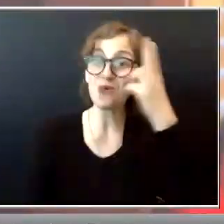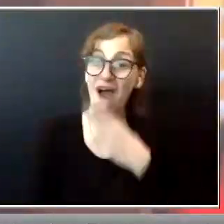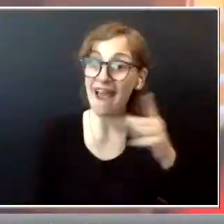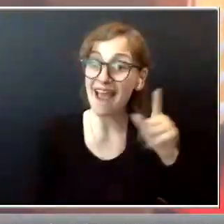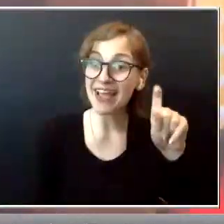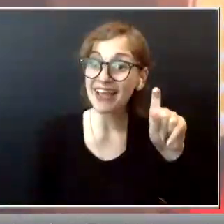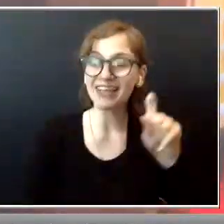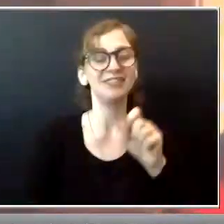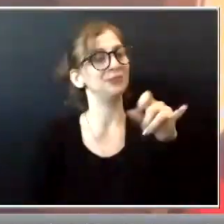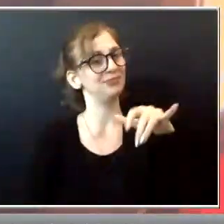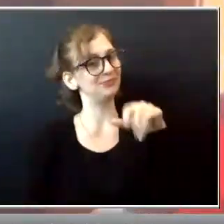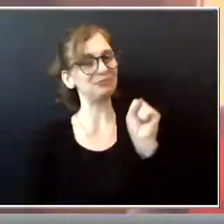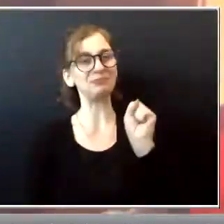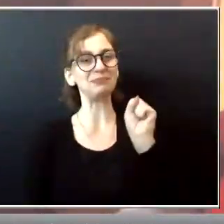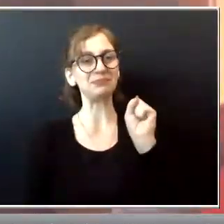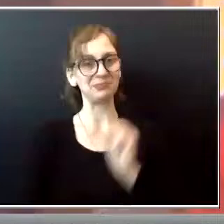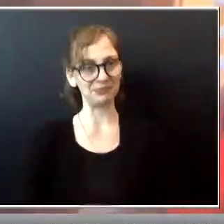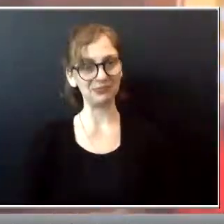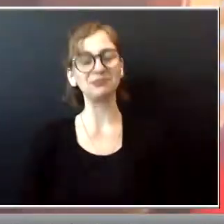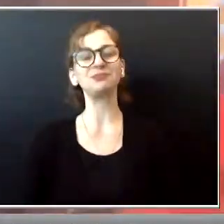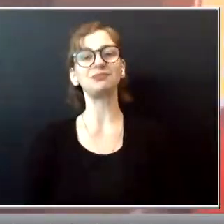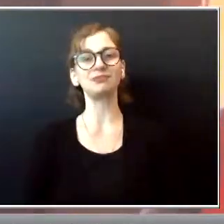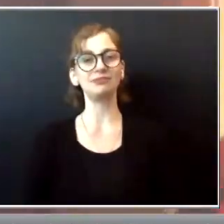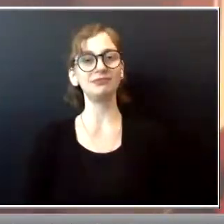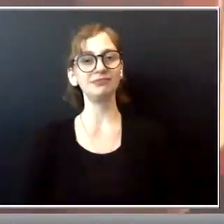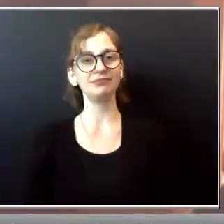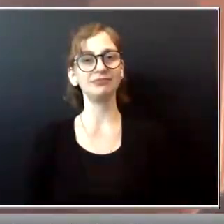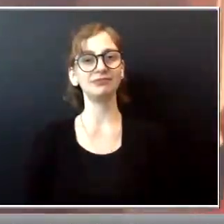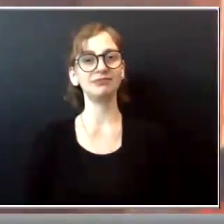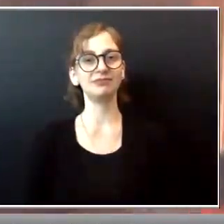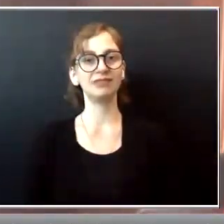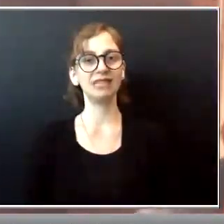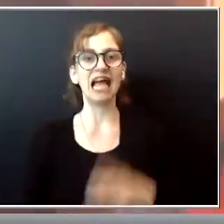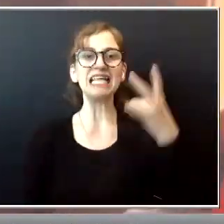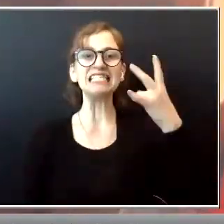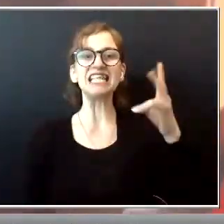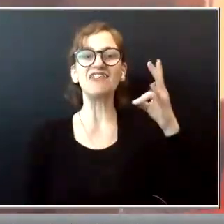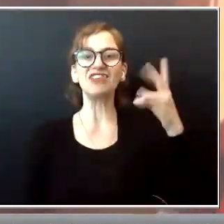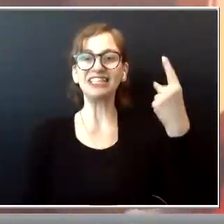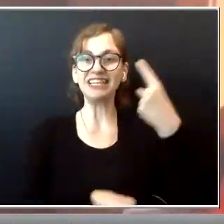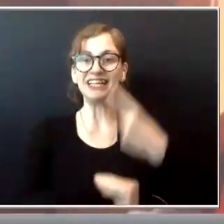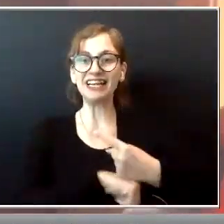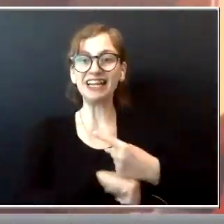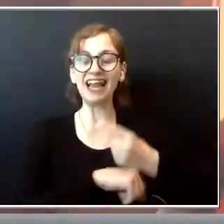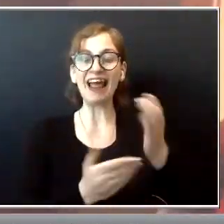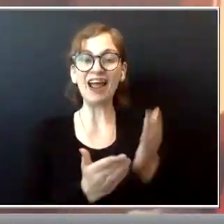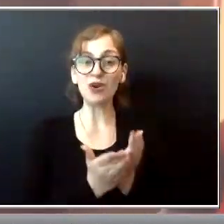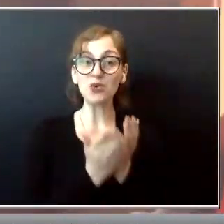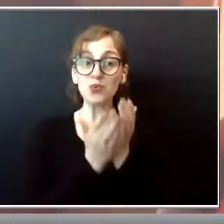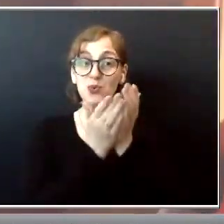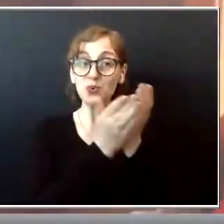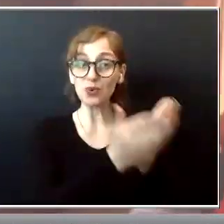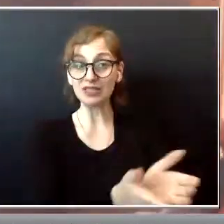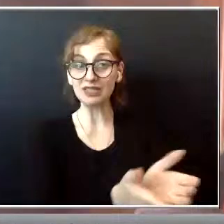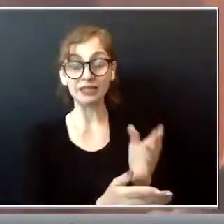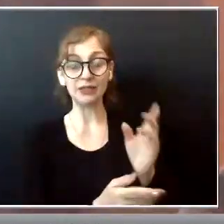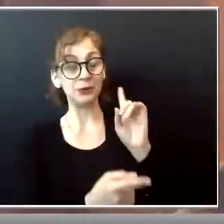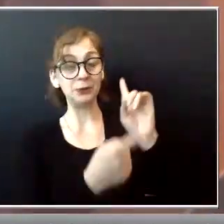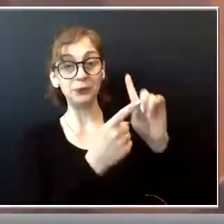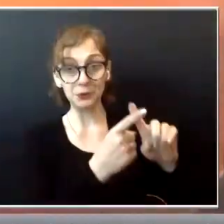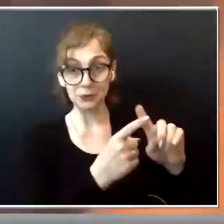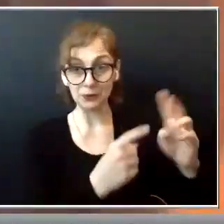did. Had a 17-day cruise to and from Hawaii, and it was